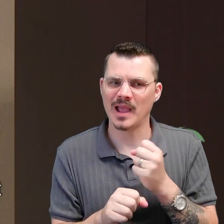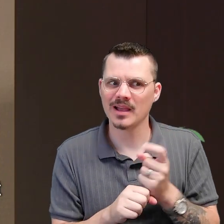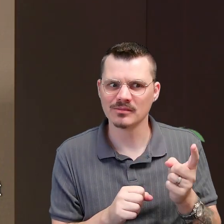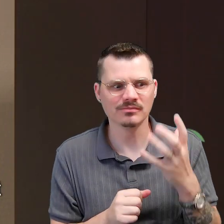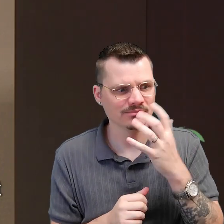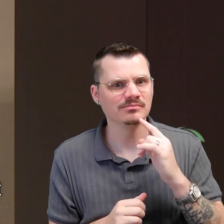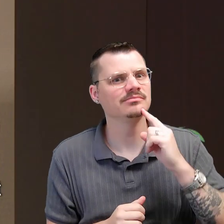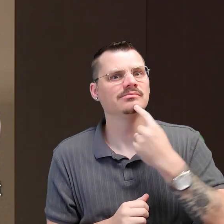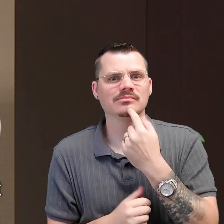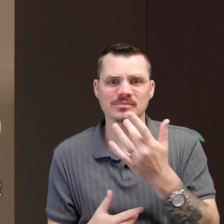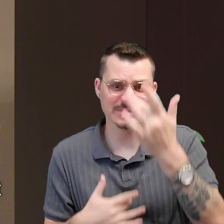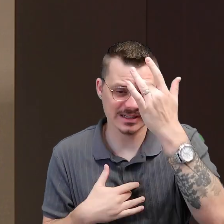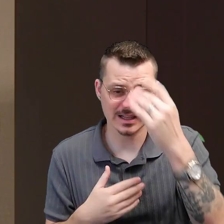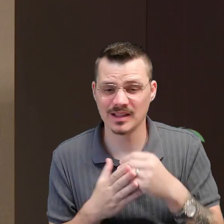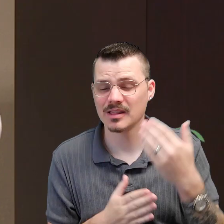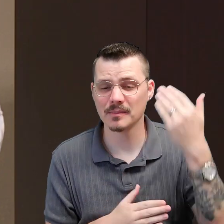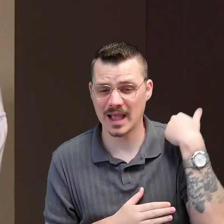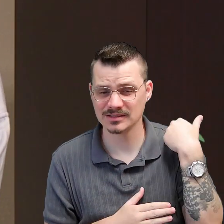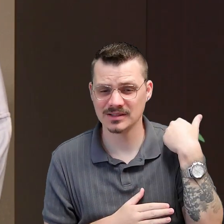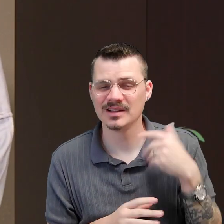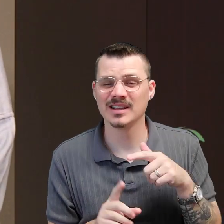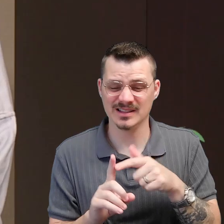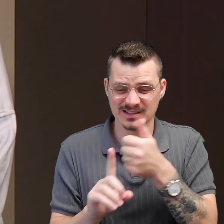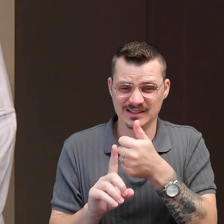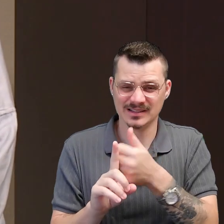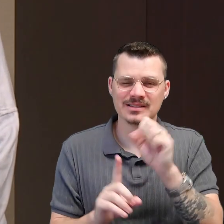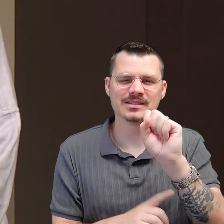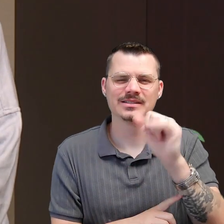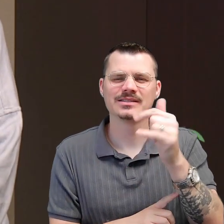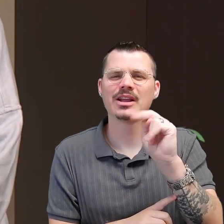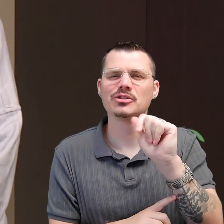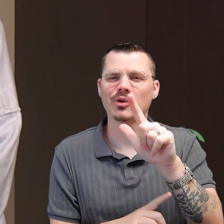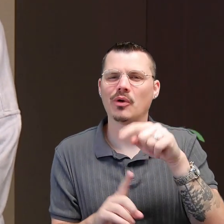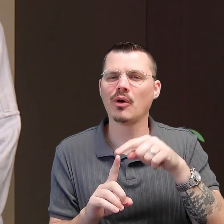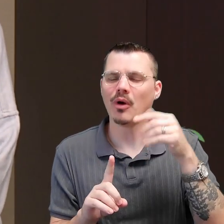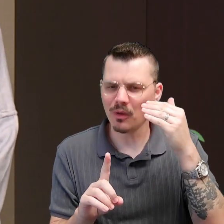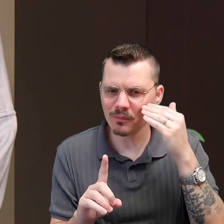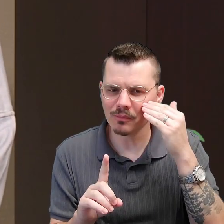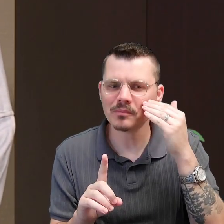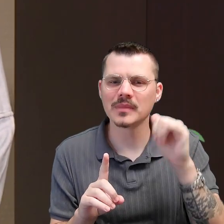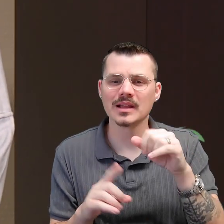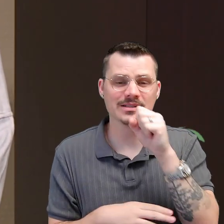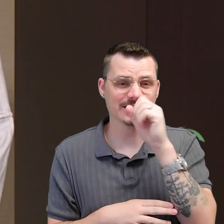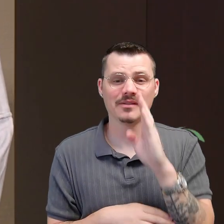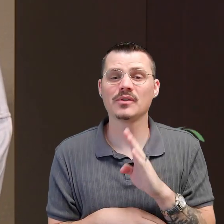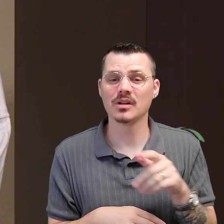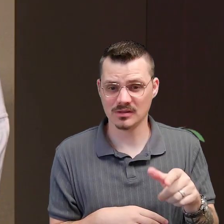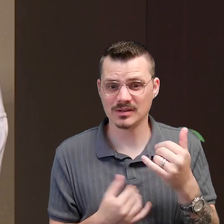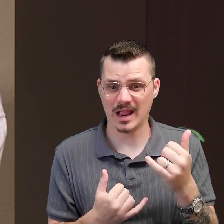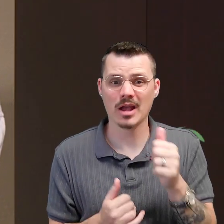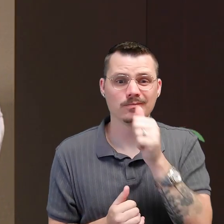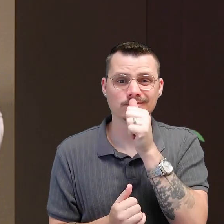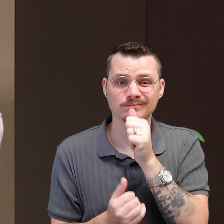him very, very ill in the past, and is typically therefore a signal that the schizophrenia that